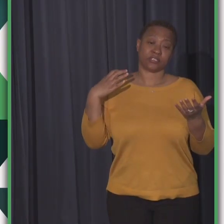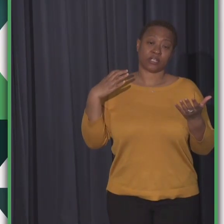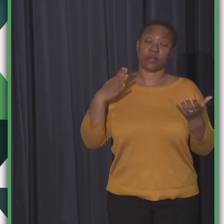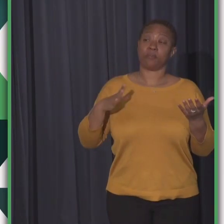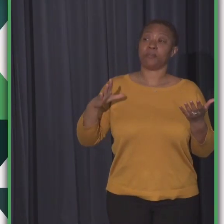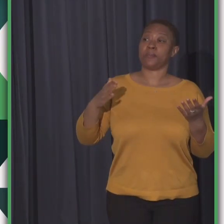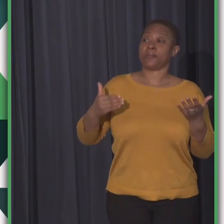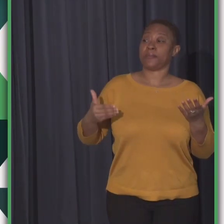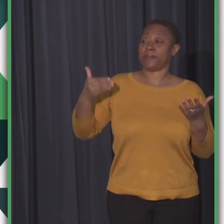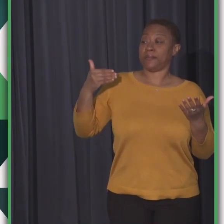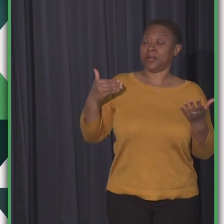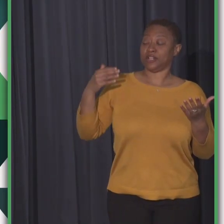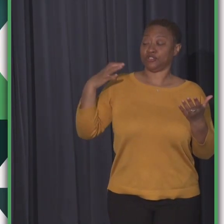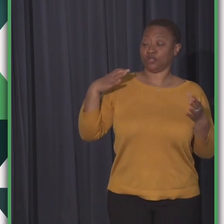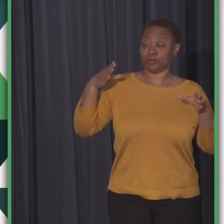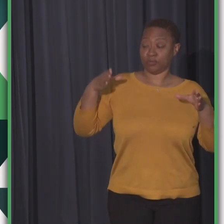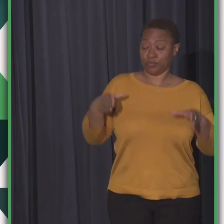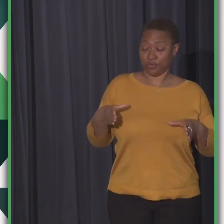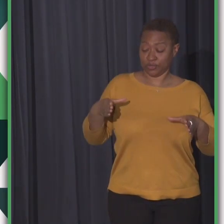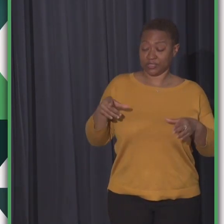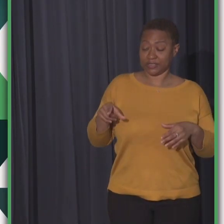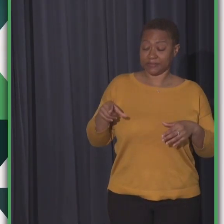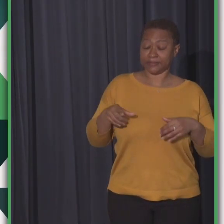past chairperson in the past,